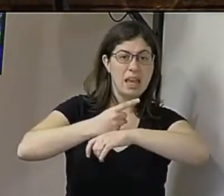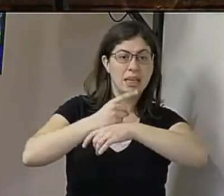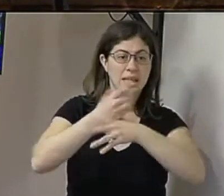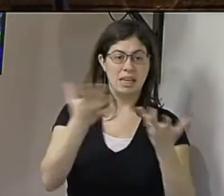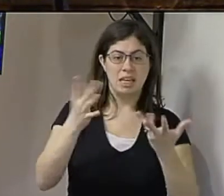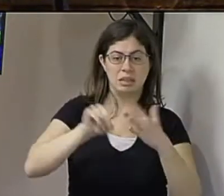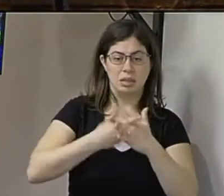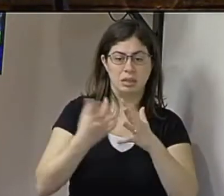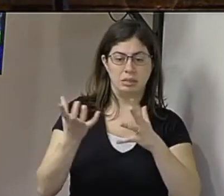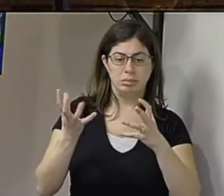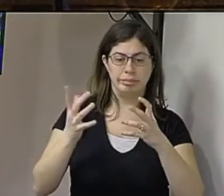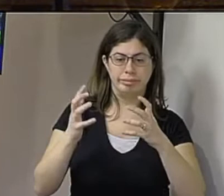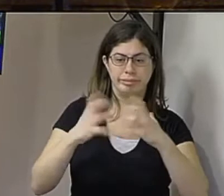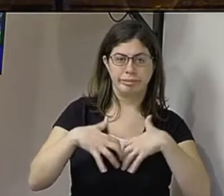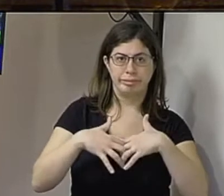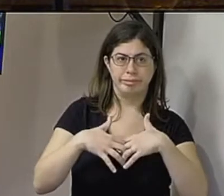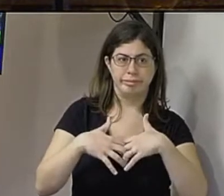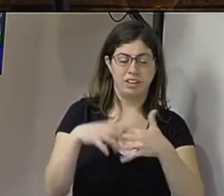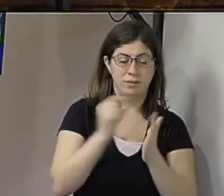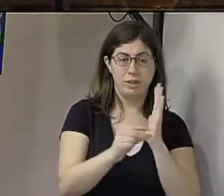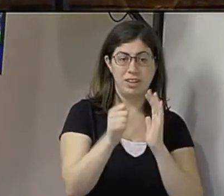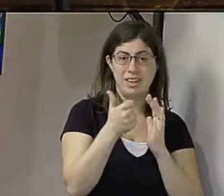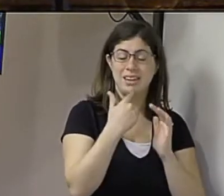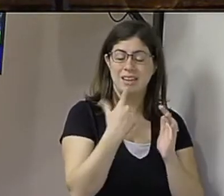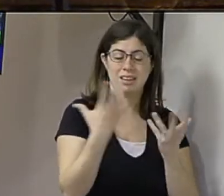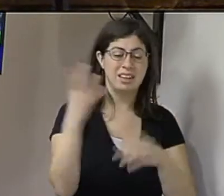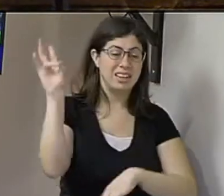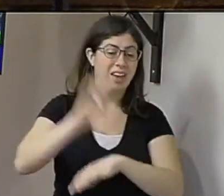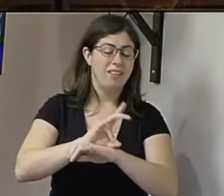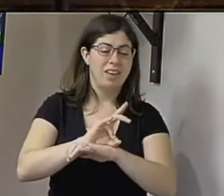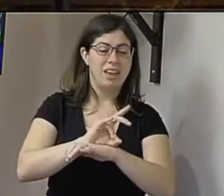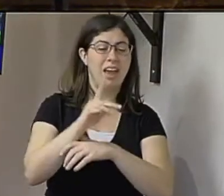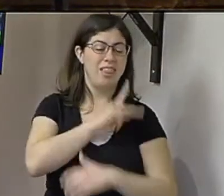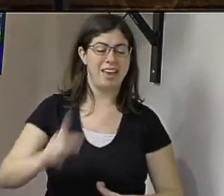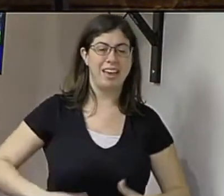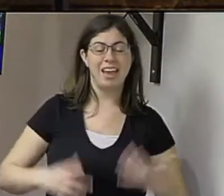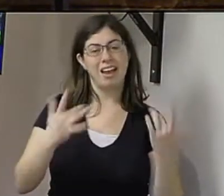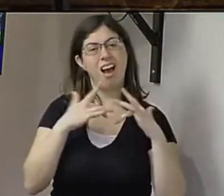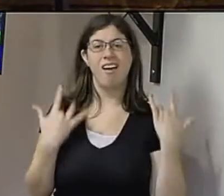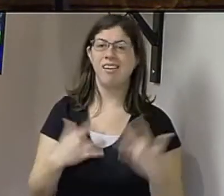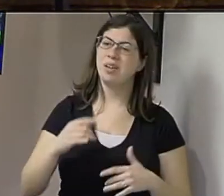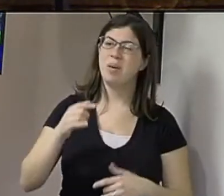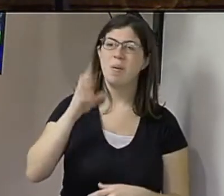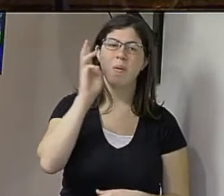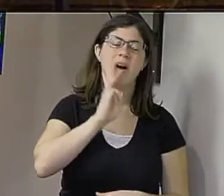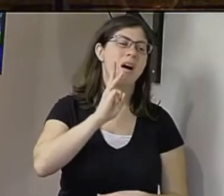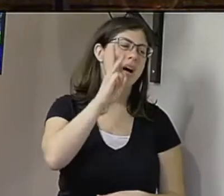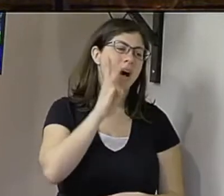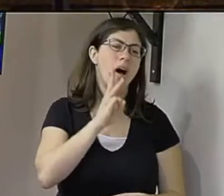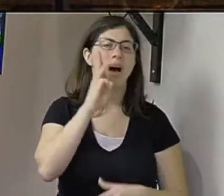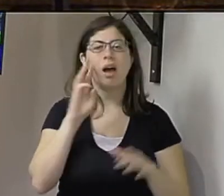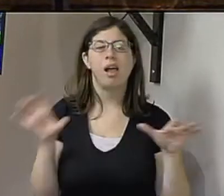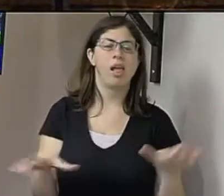bit out of hand. Verse 10, it says, on the seventh day, when the heart of the king was merry with wine, he commanded